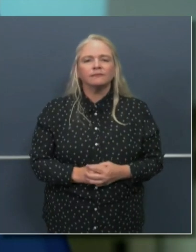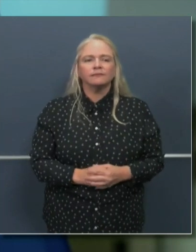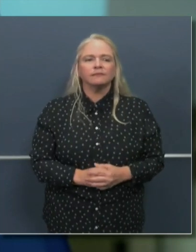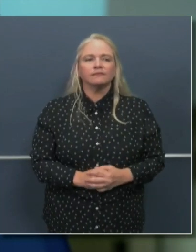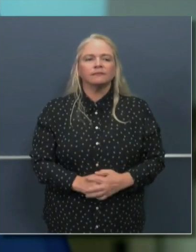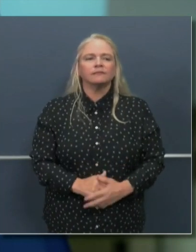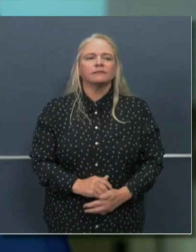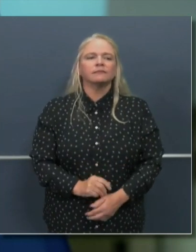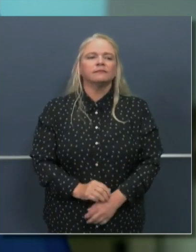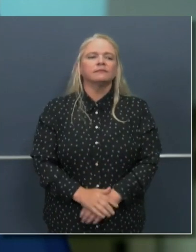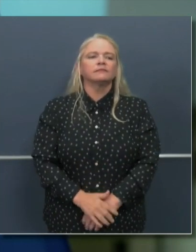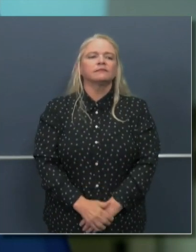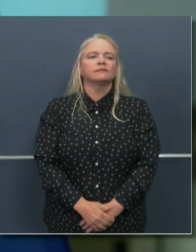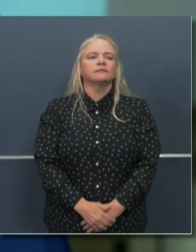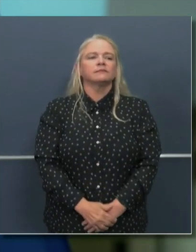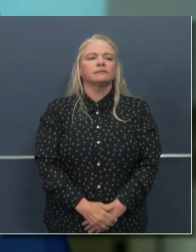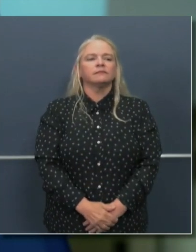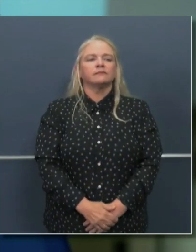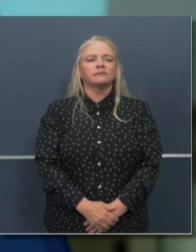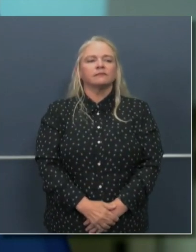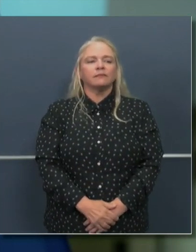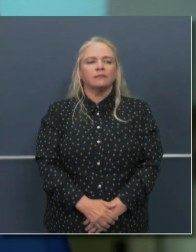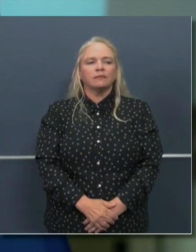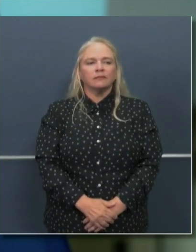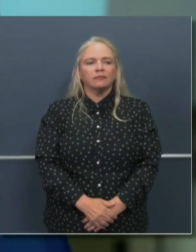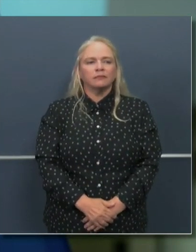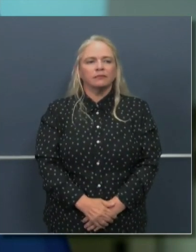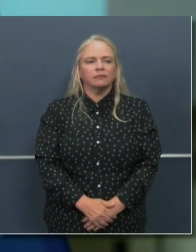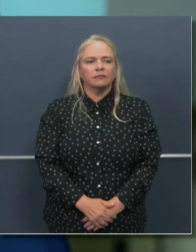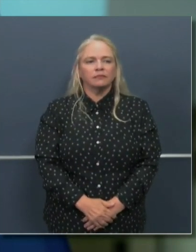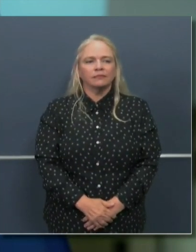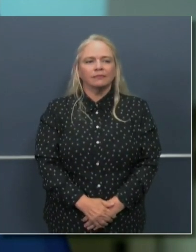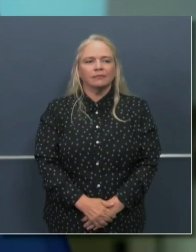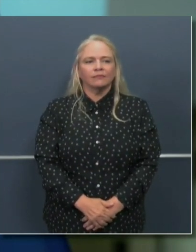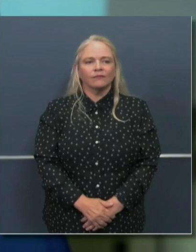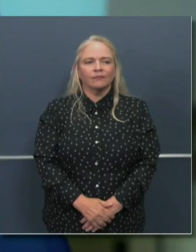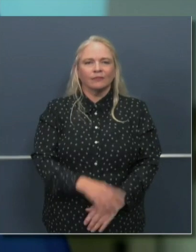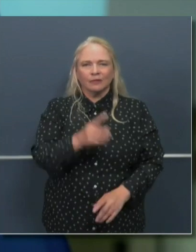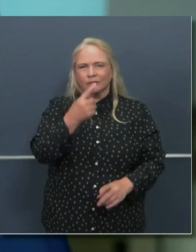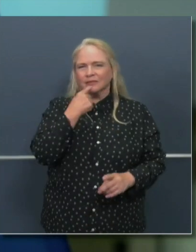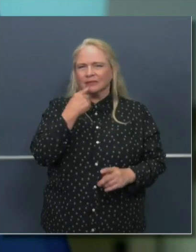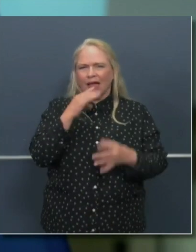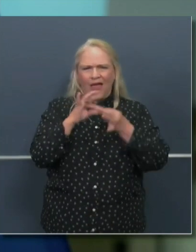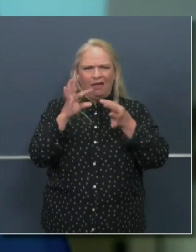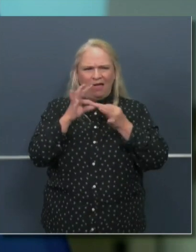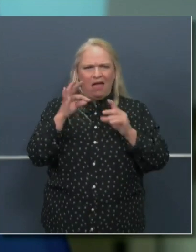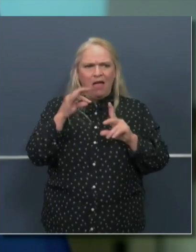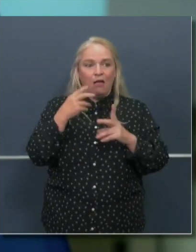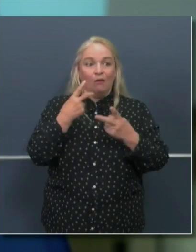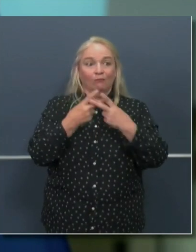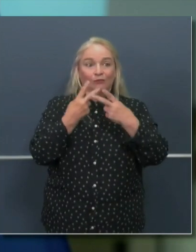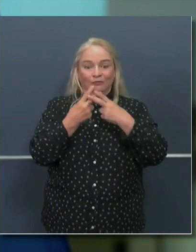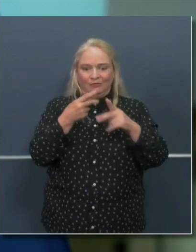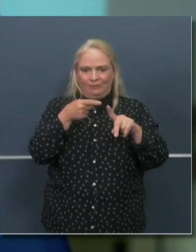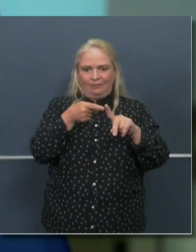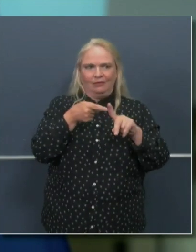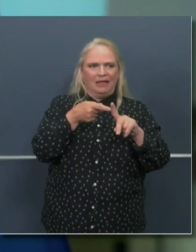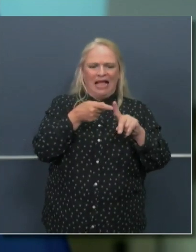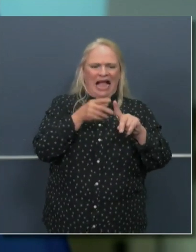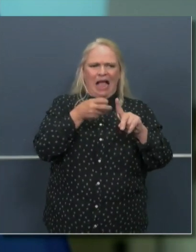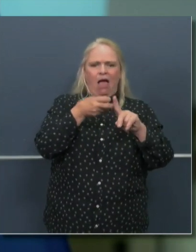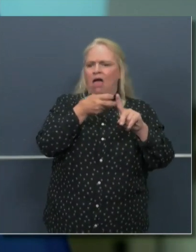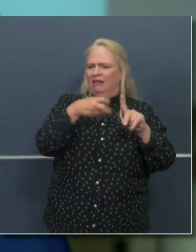other facilities, especially since we've had outbreaks in some other facilities now? And 2, are you going to go to the prison itself,